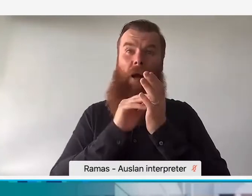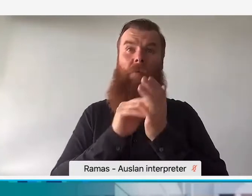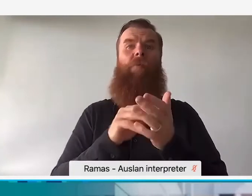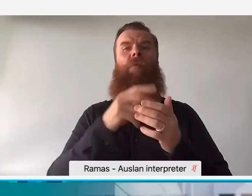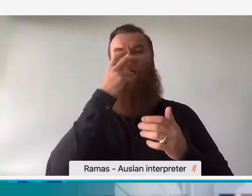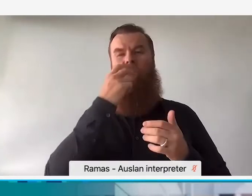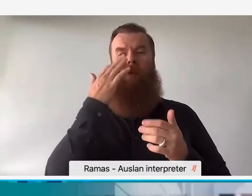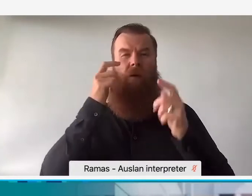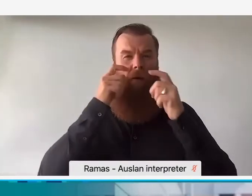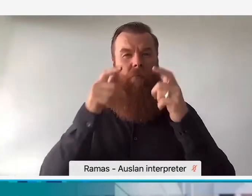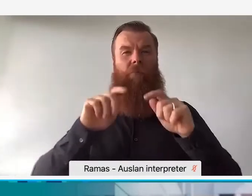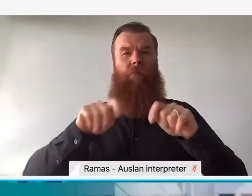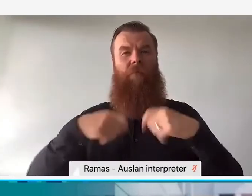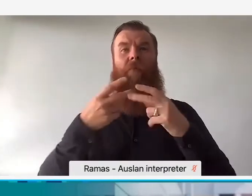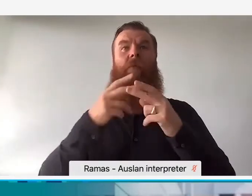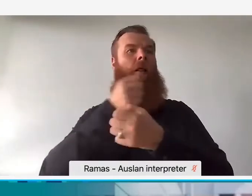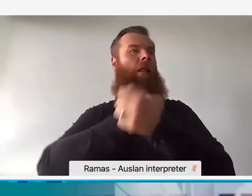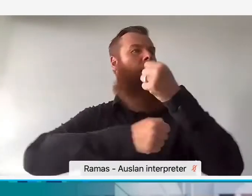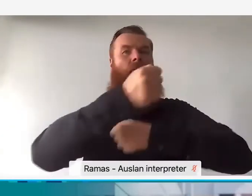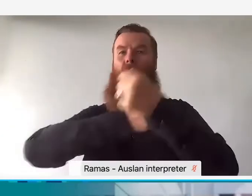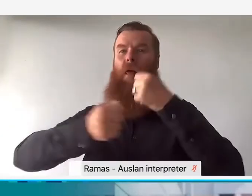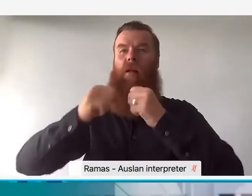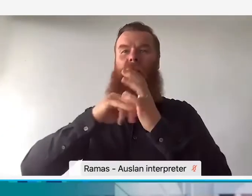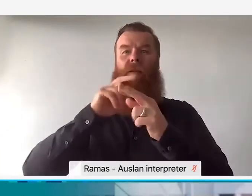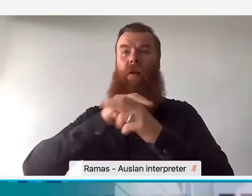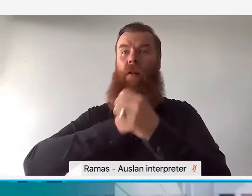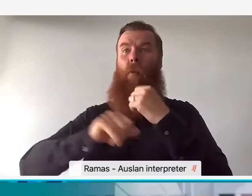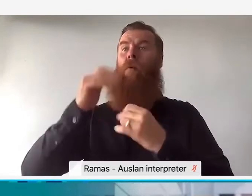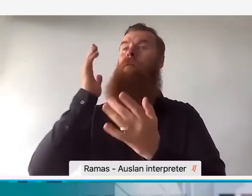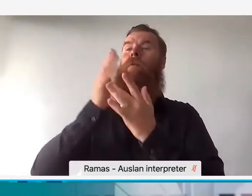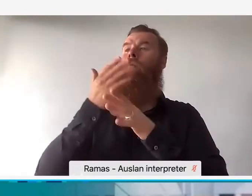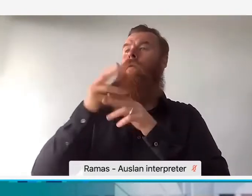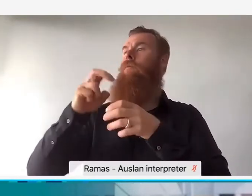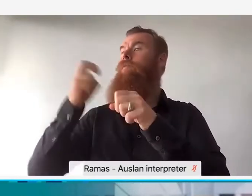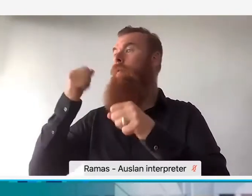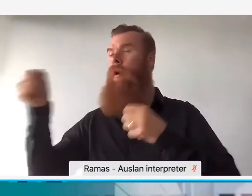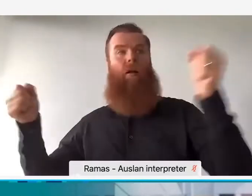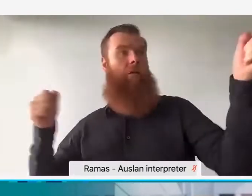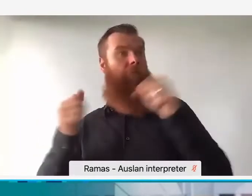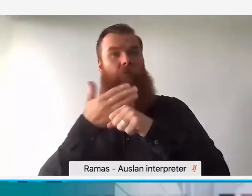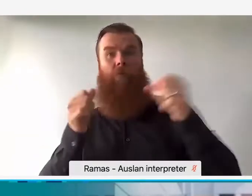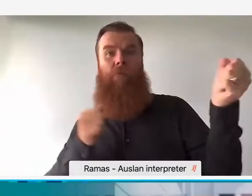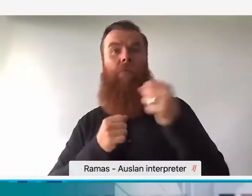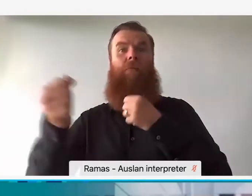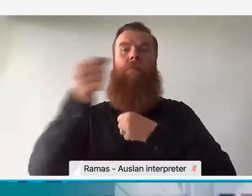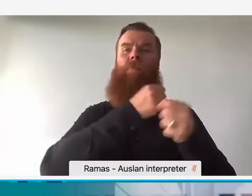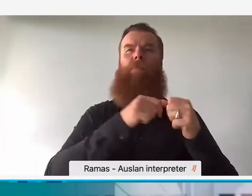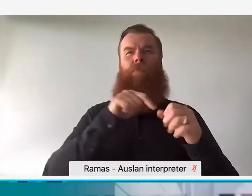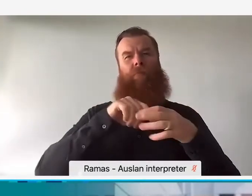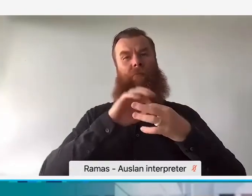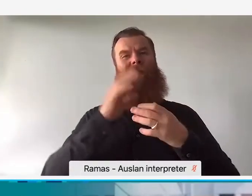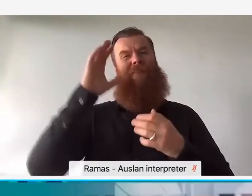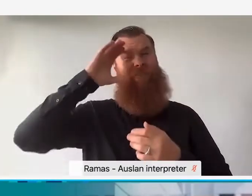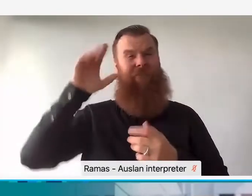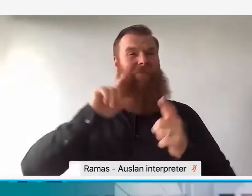staff turnover or sudden departures of key personnel in rural and regional areas, but by providing